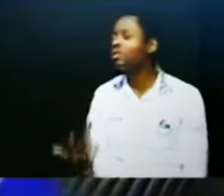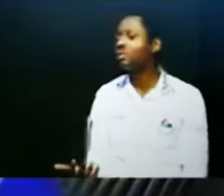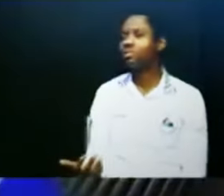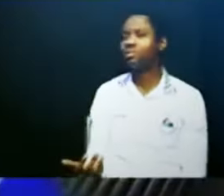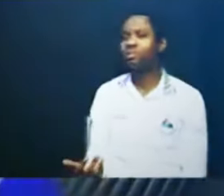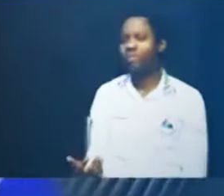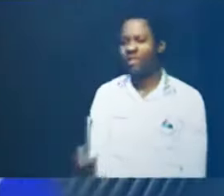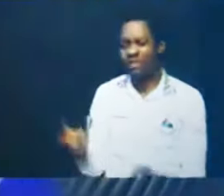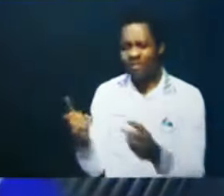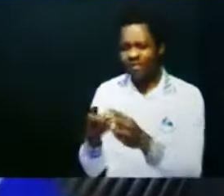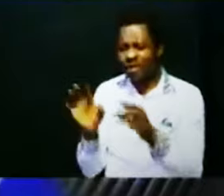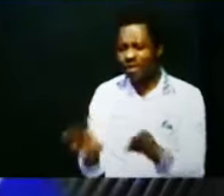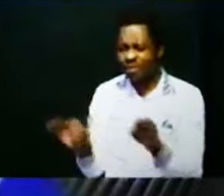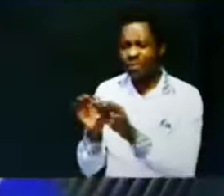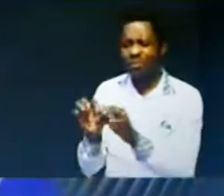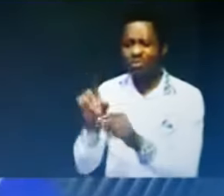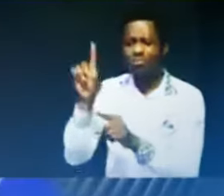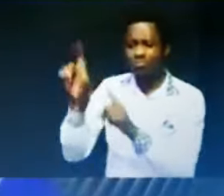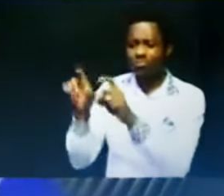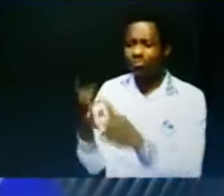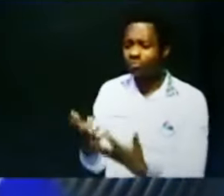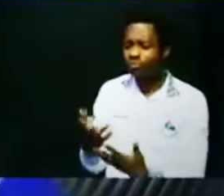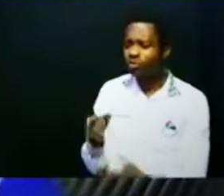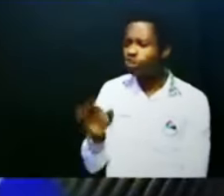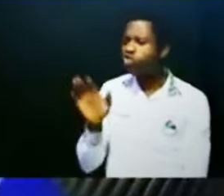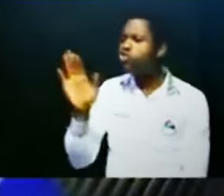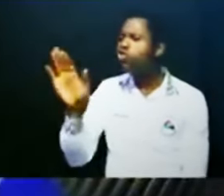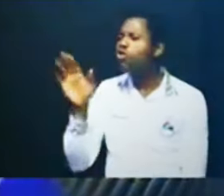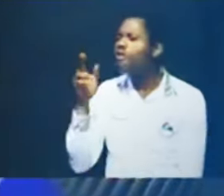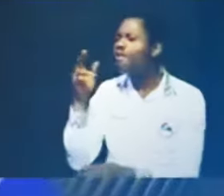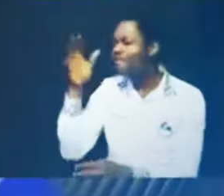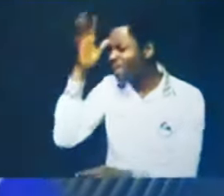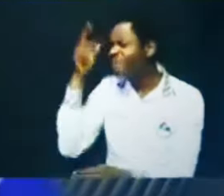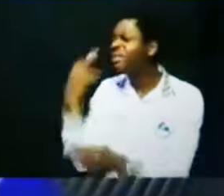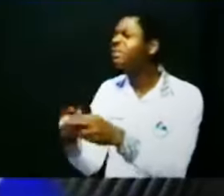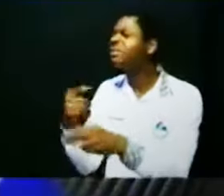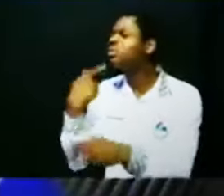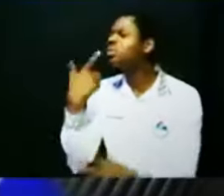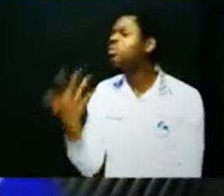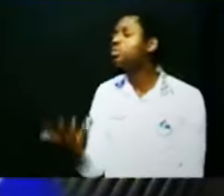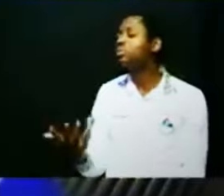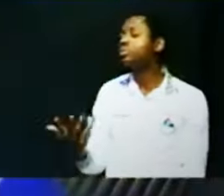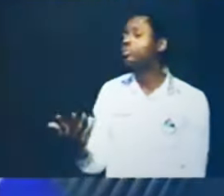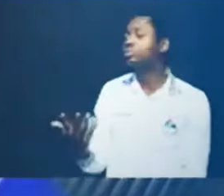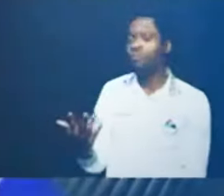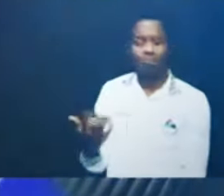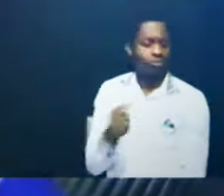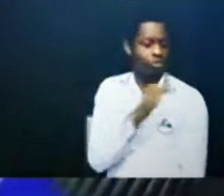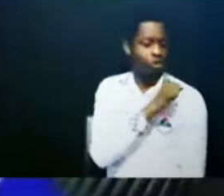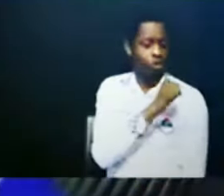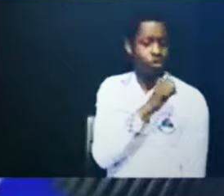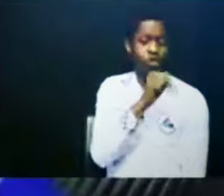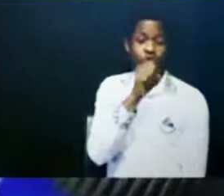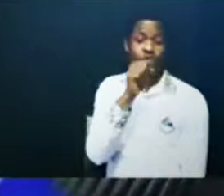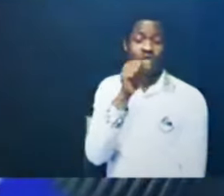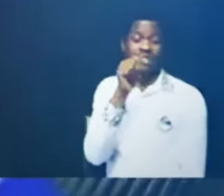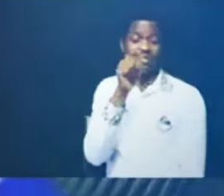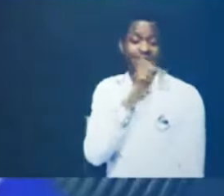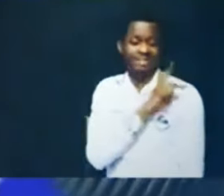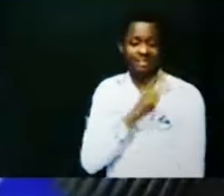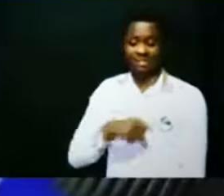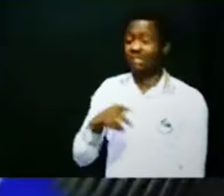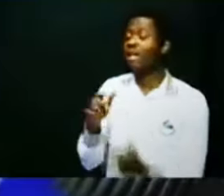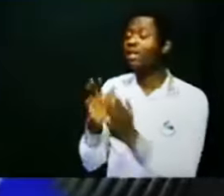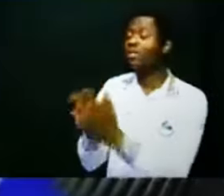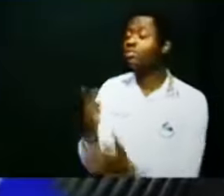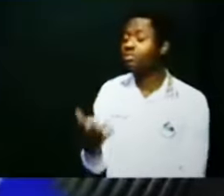very important question. Wait, ne yan ye papa. Saul asks him. David said, "I